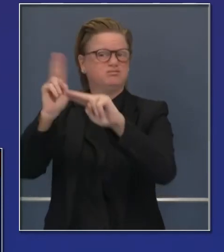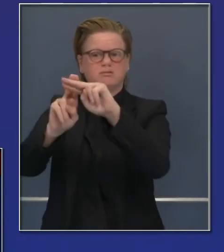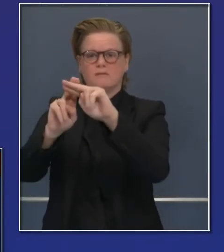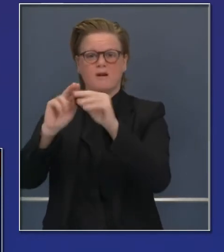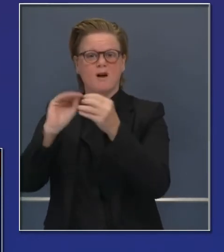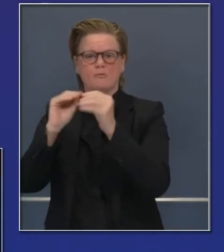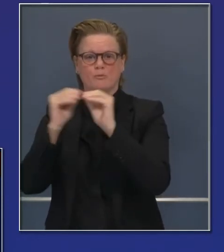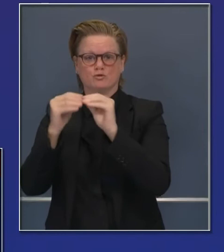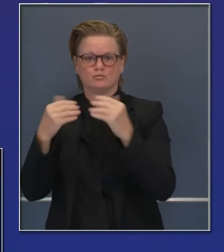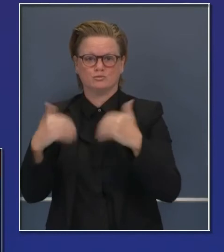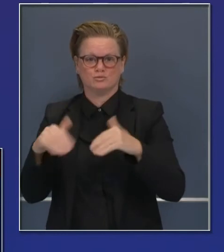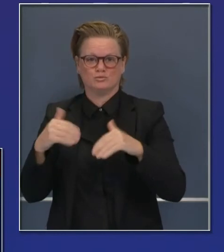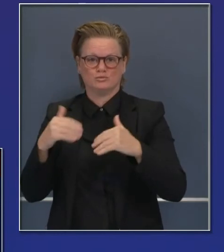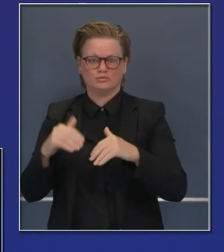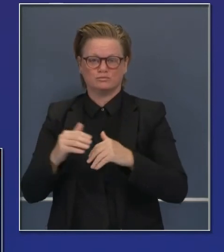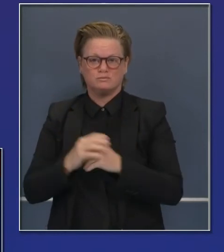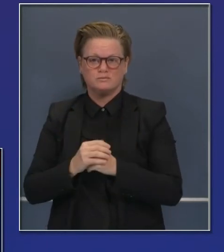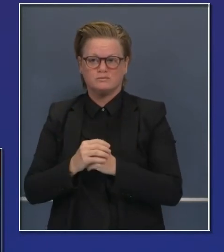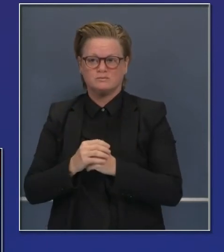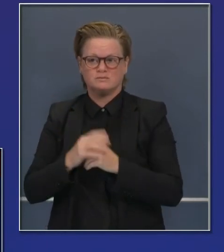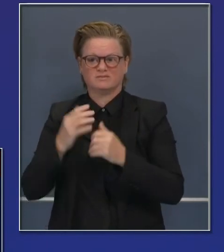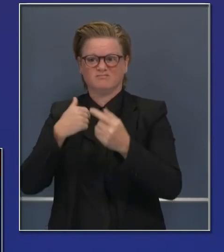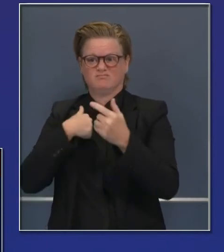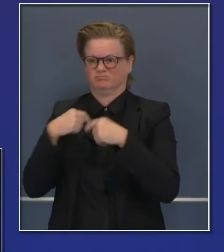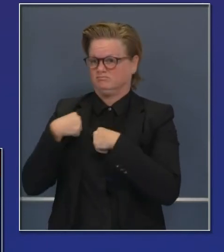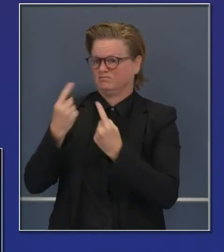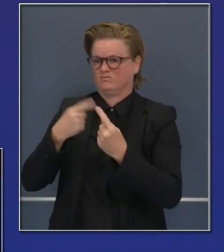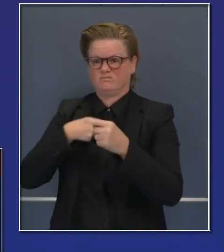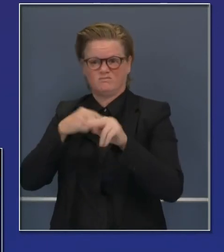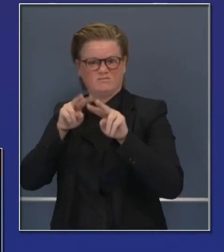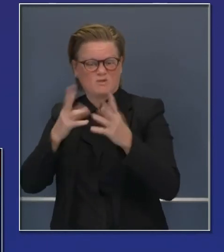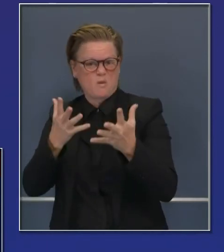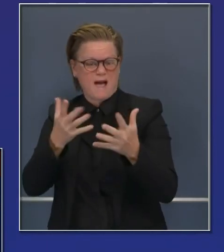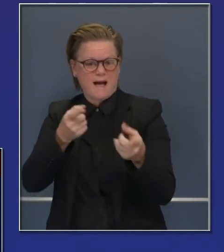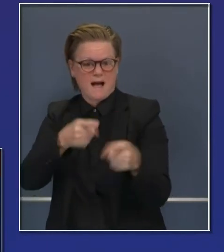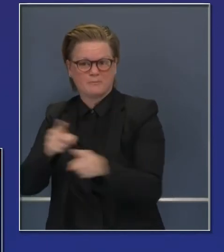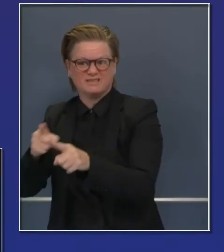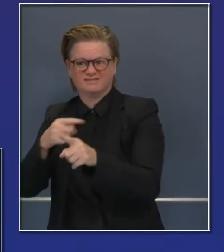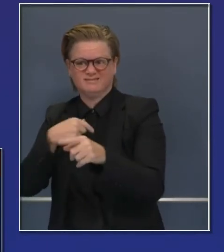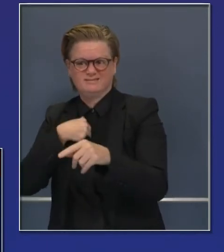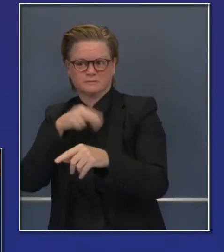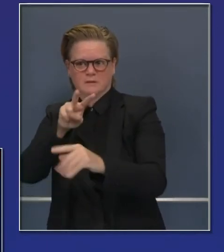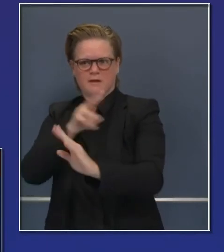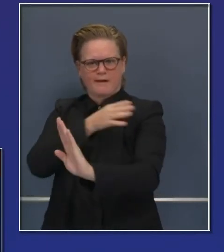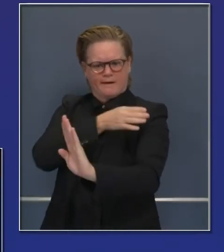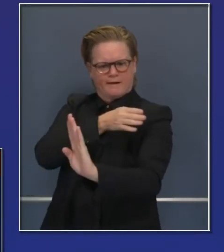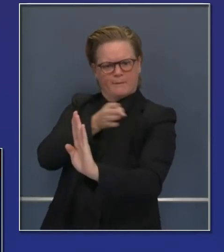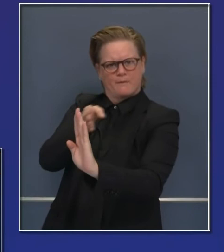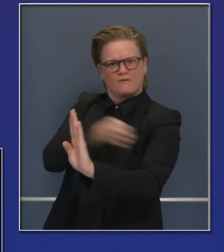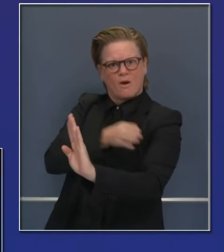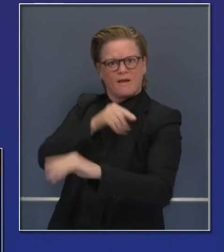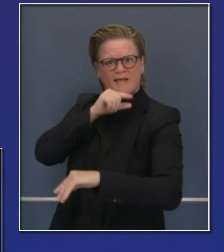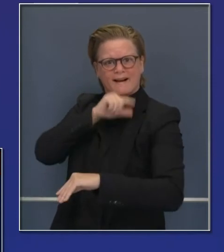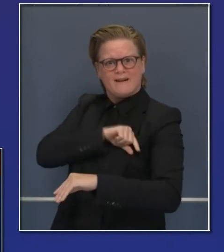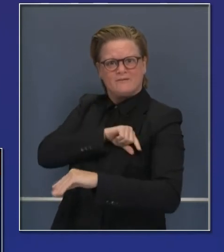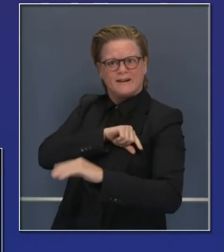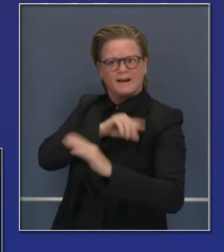already been happening. Again, these are pre-Thanksgiving numbers. The 14-day positivity rate has grown